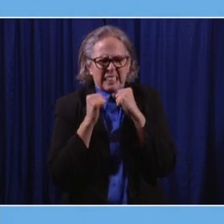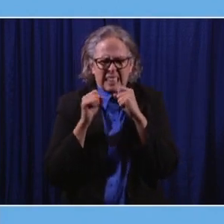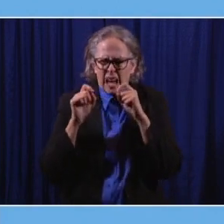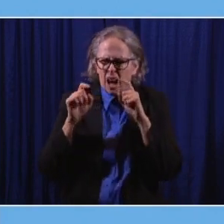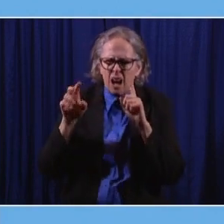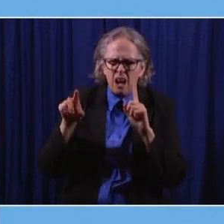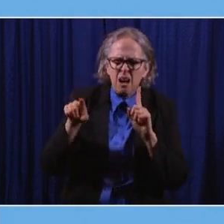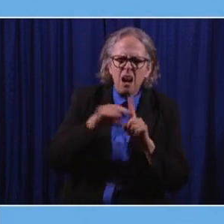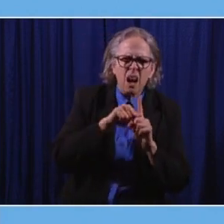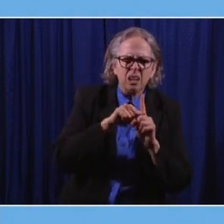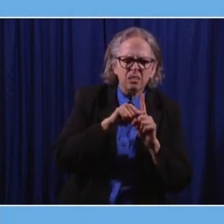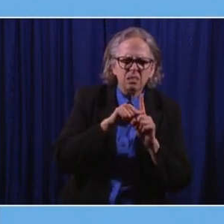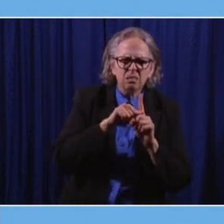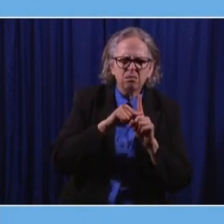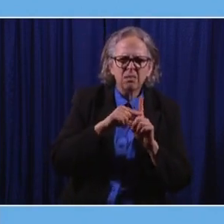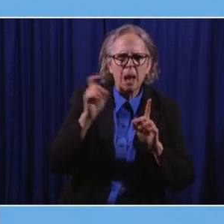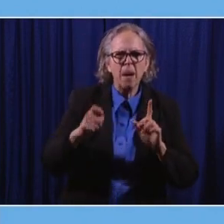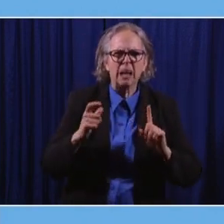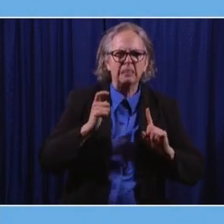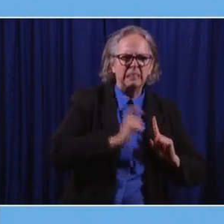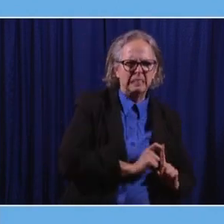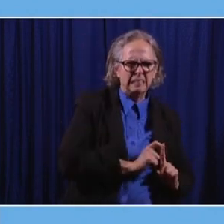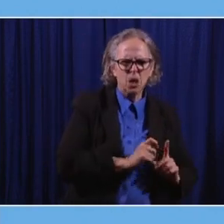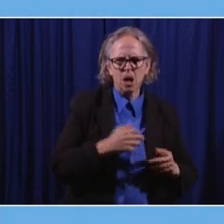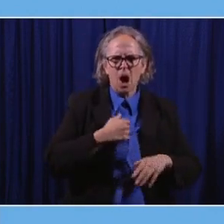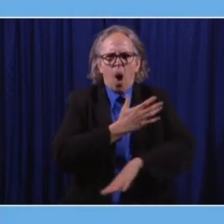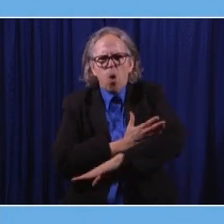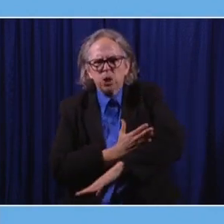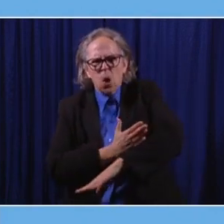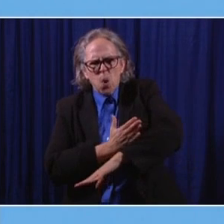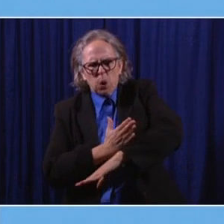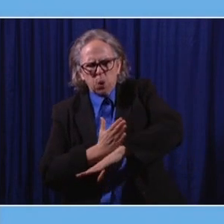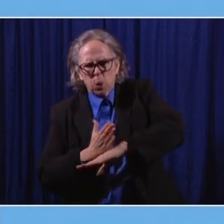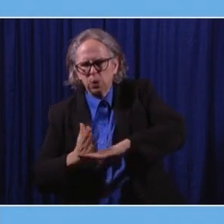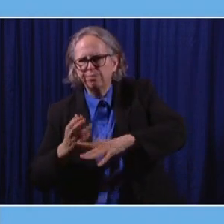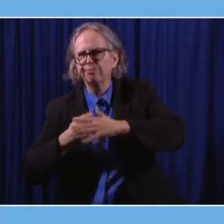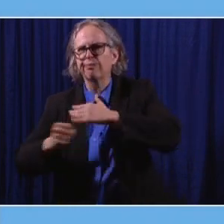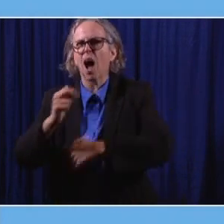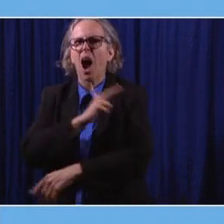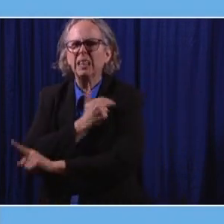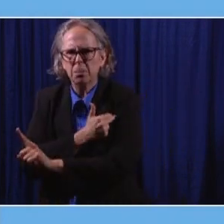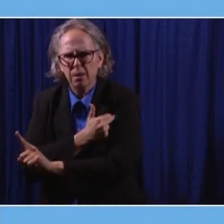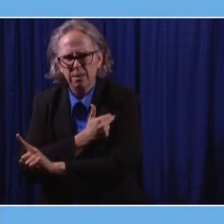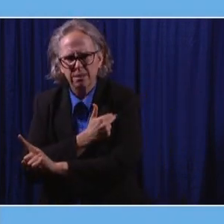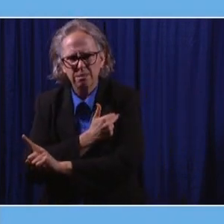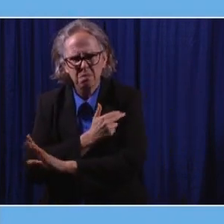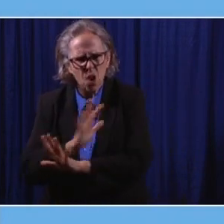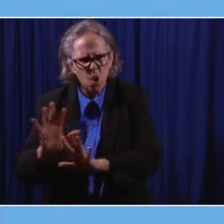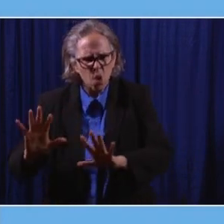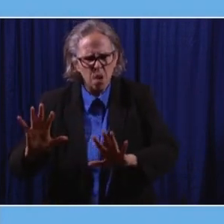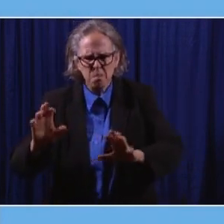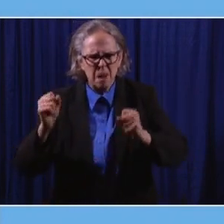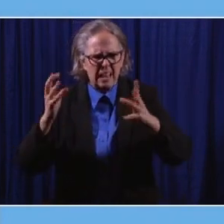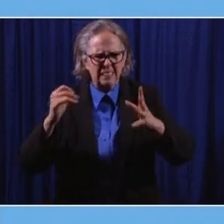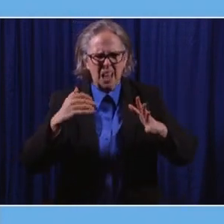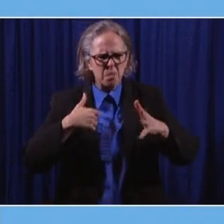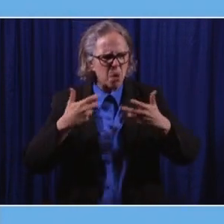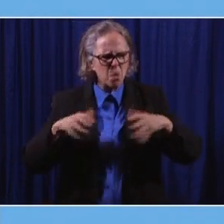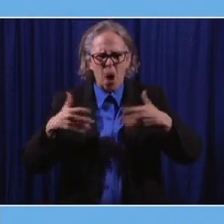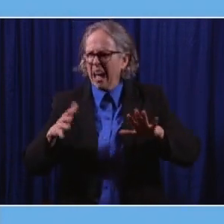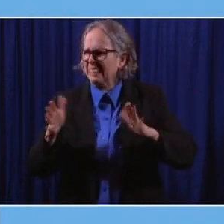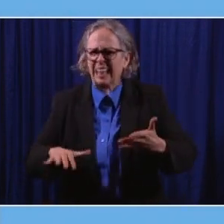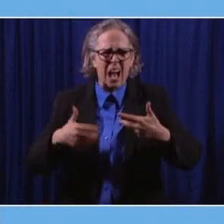self-quarantined. I got worse and worse and checked into the hospital. Multiple times I said, I don't want to die. We know what